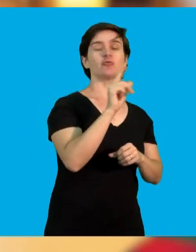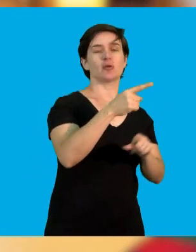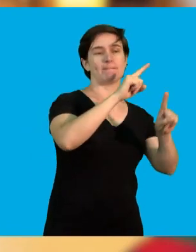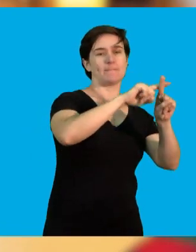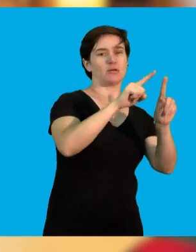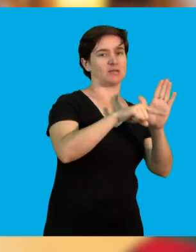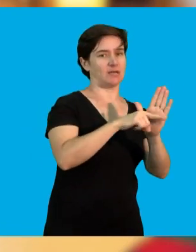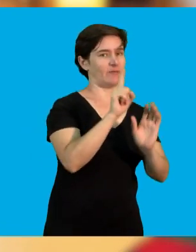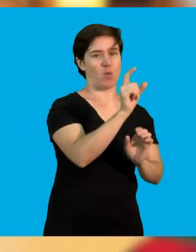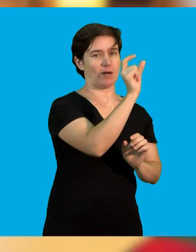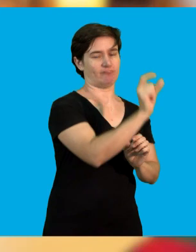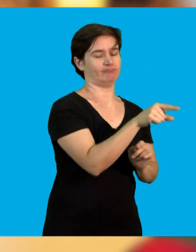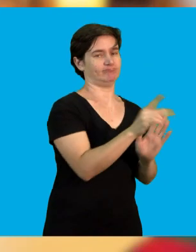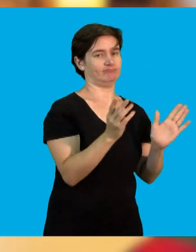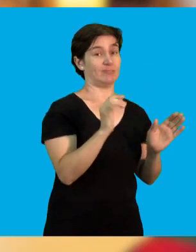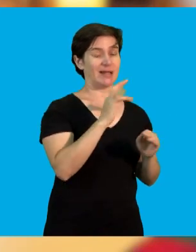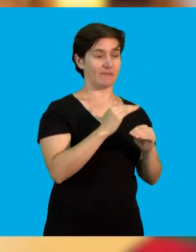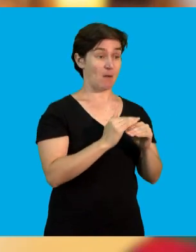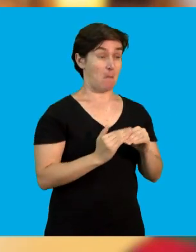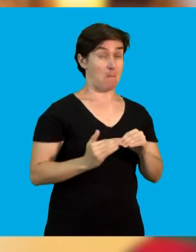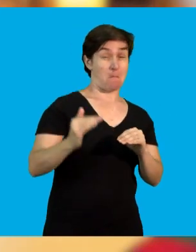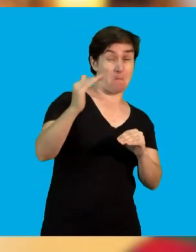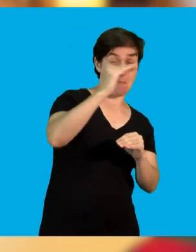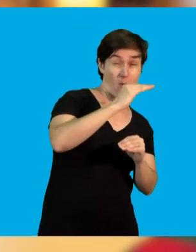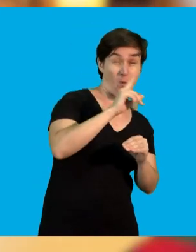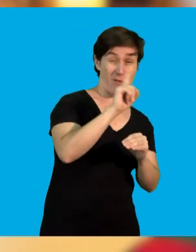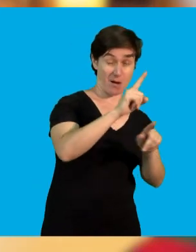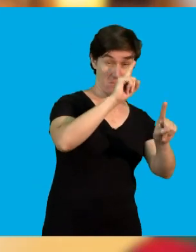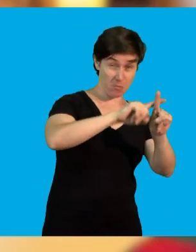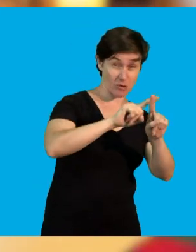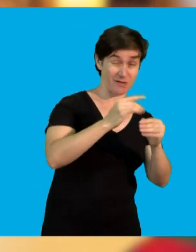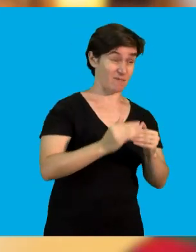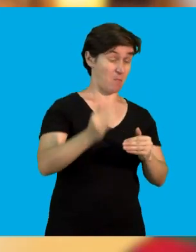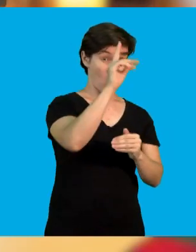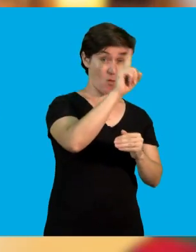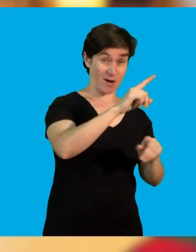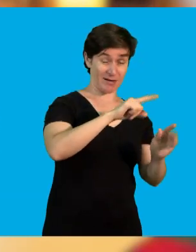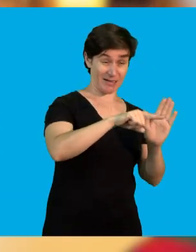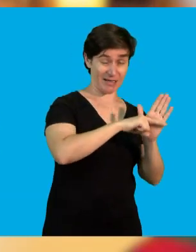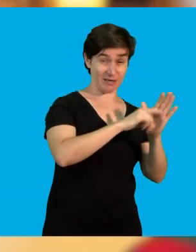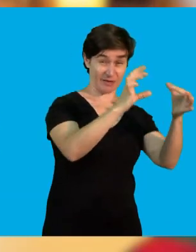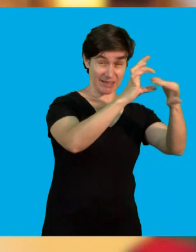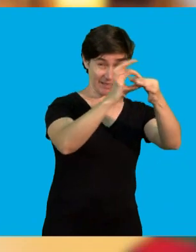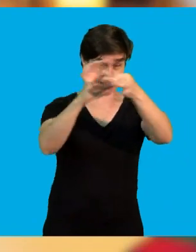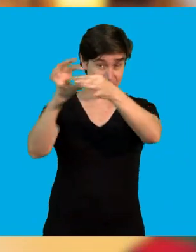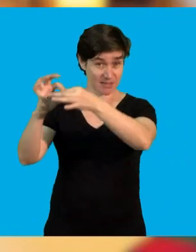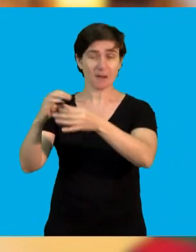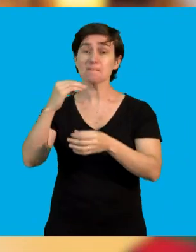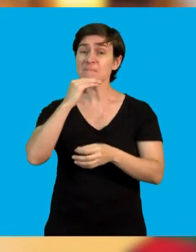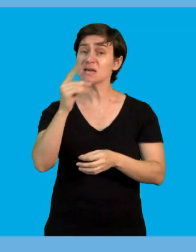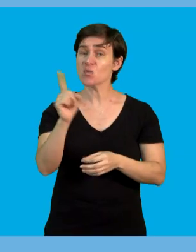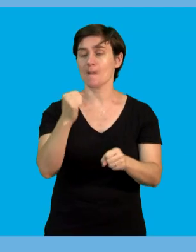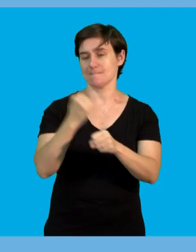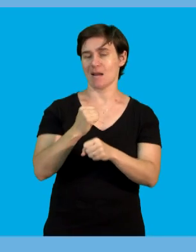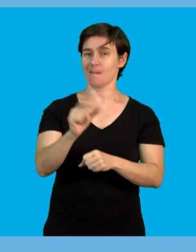a positive terminal. If we have more than one positive terminals and more than one negative terminals connected together, we're now going to